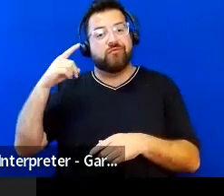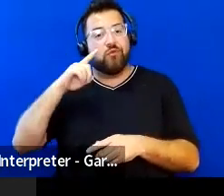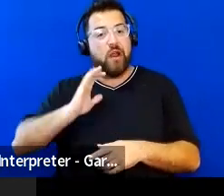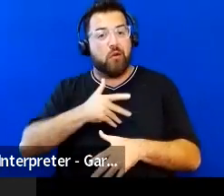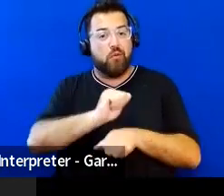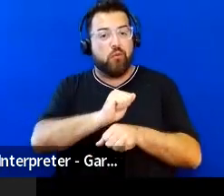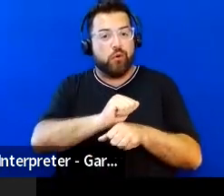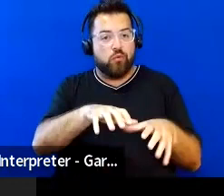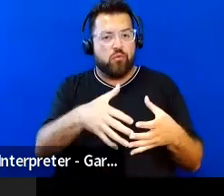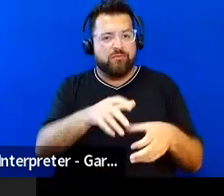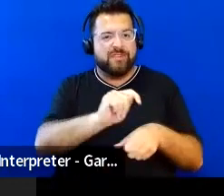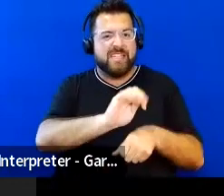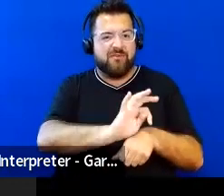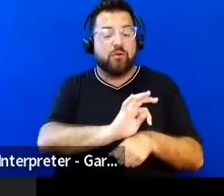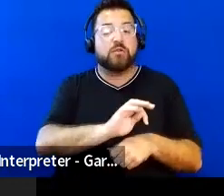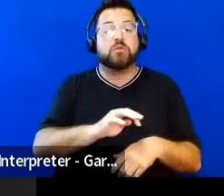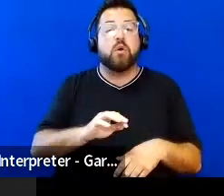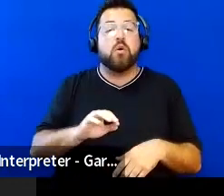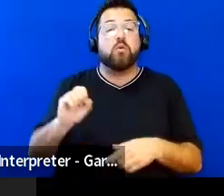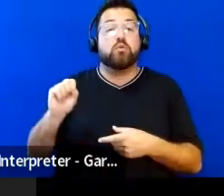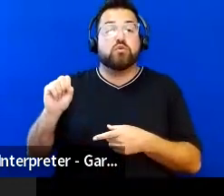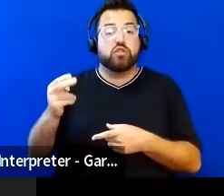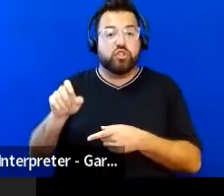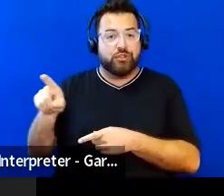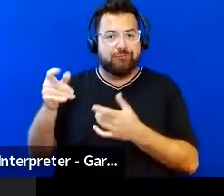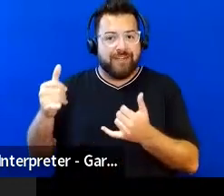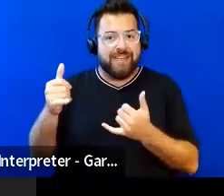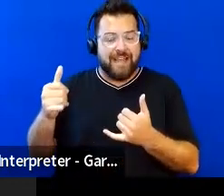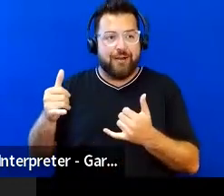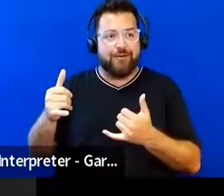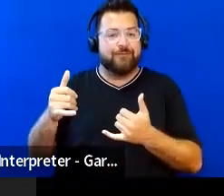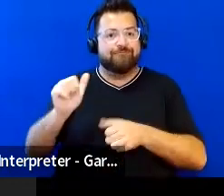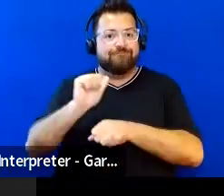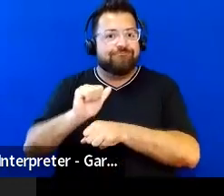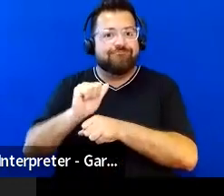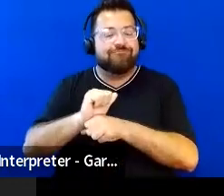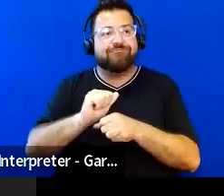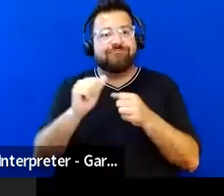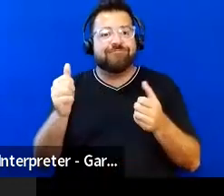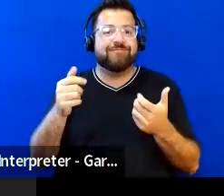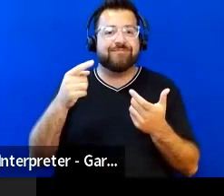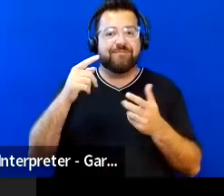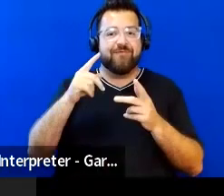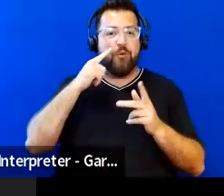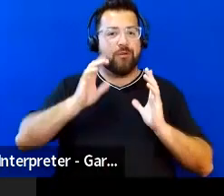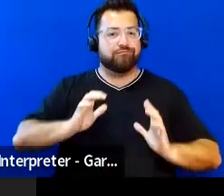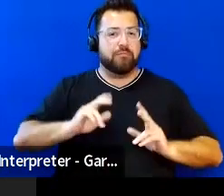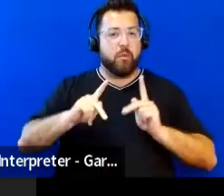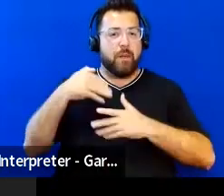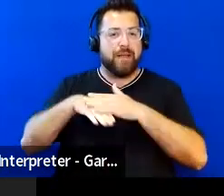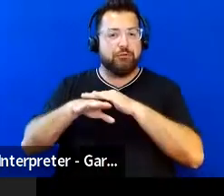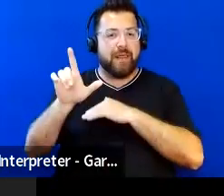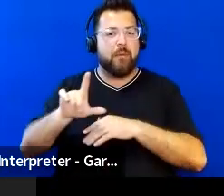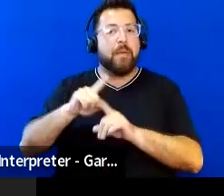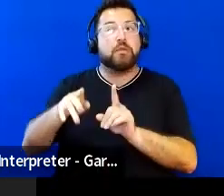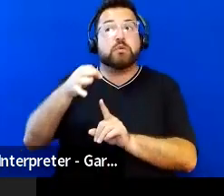so she's on the reference desk this afternoon, but she'll be coming in as soon as she